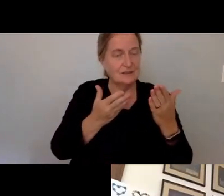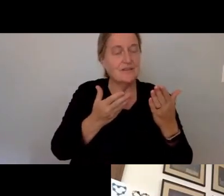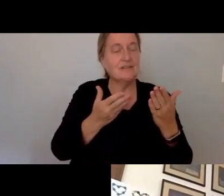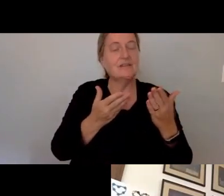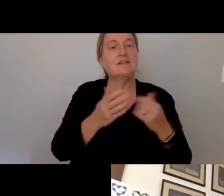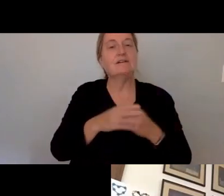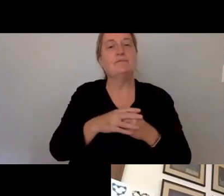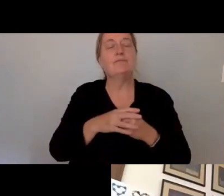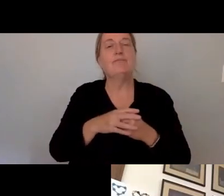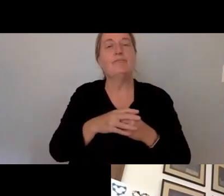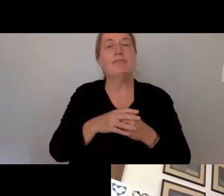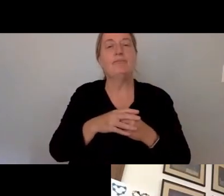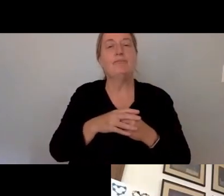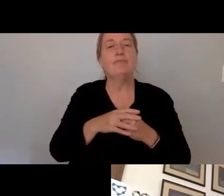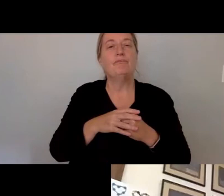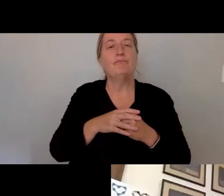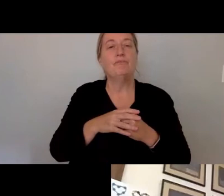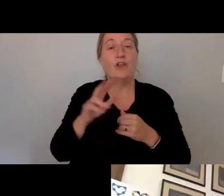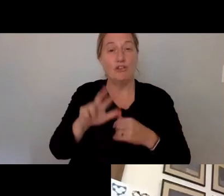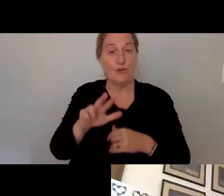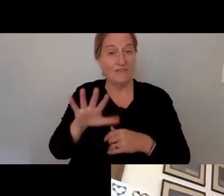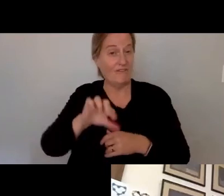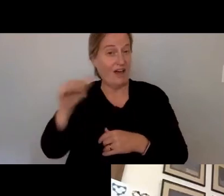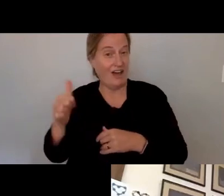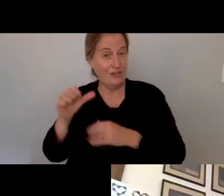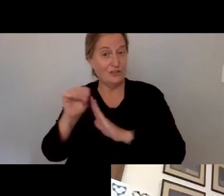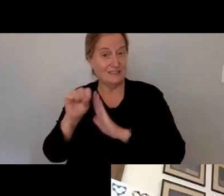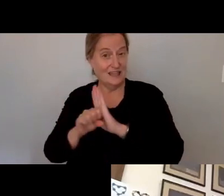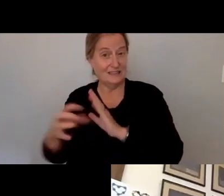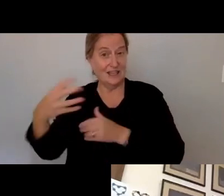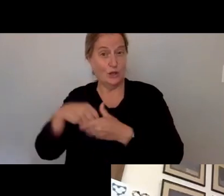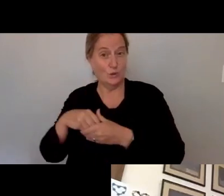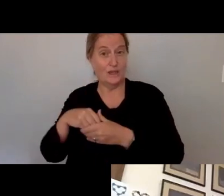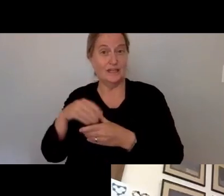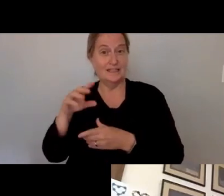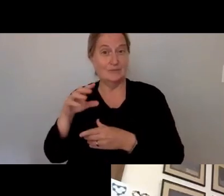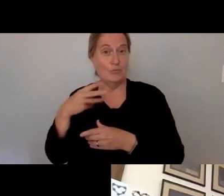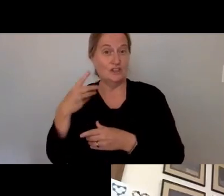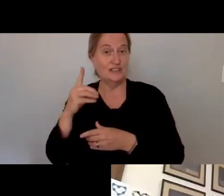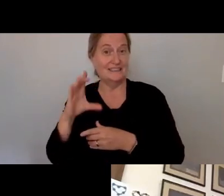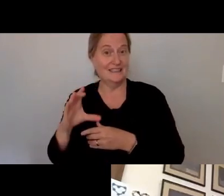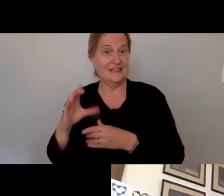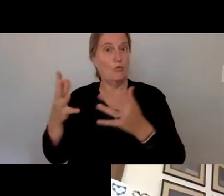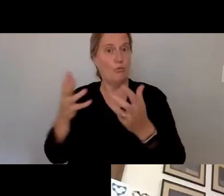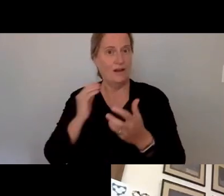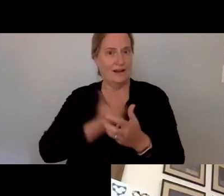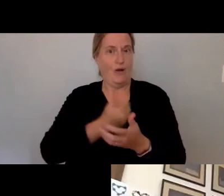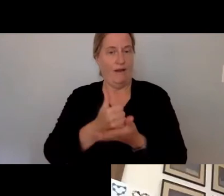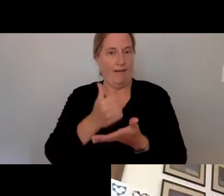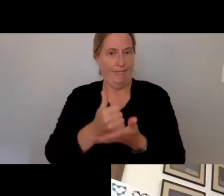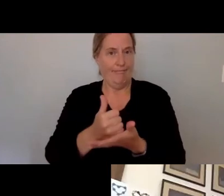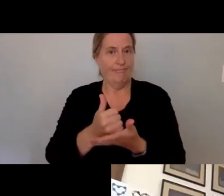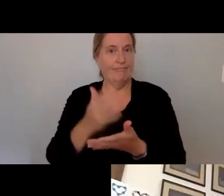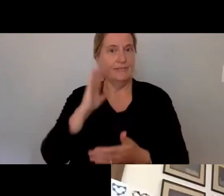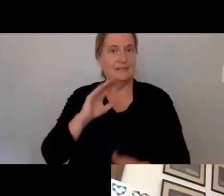35 other states, including the District of Columbia, all sought that technical assistance back in March. And let me tell you why I'm saying this, why I'm starting